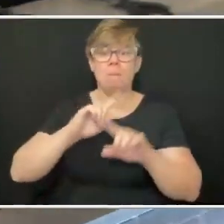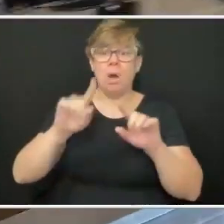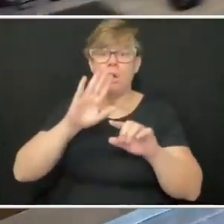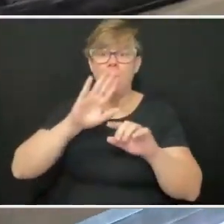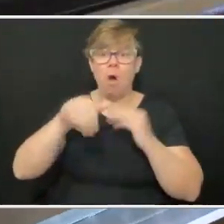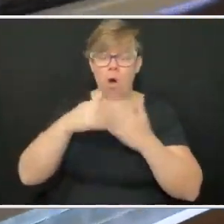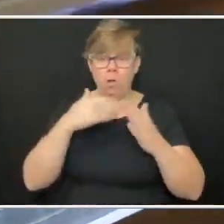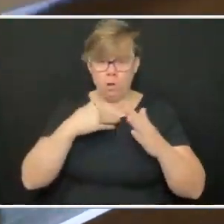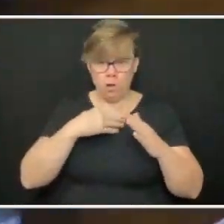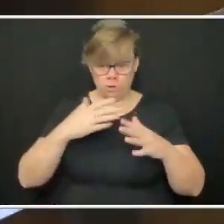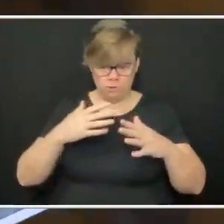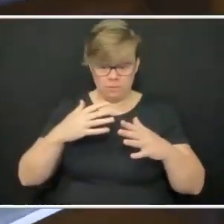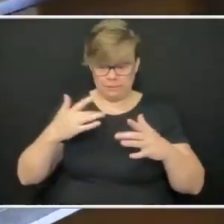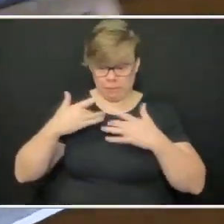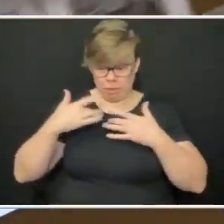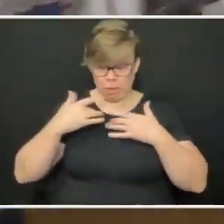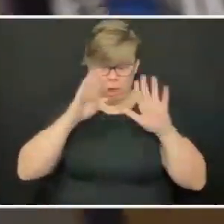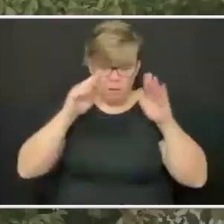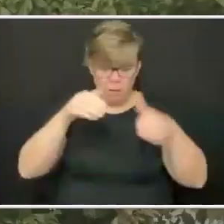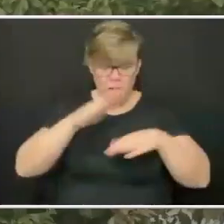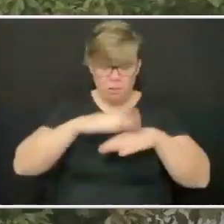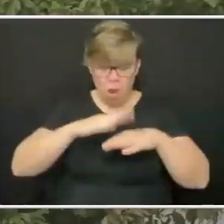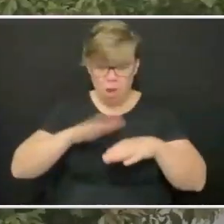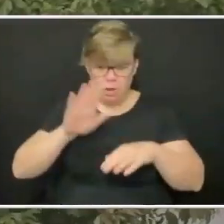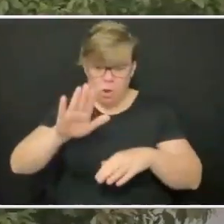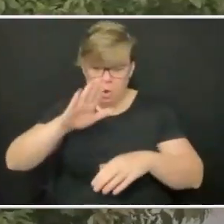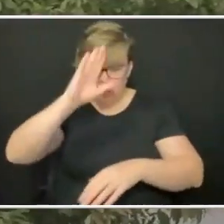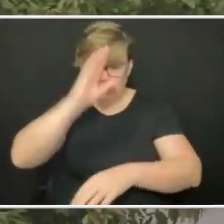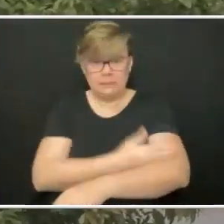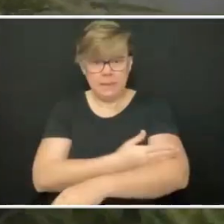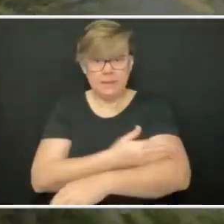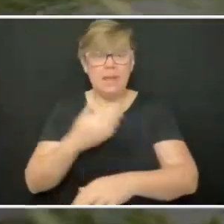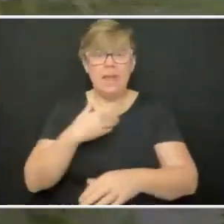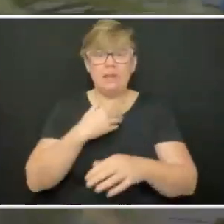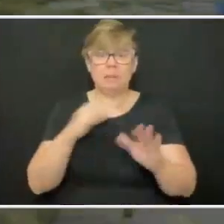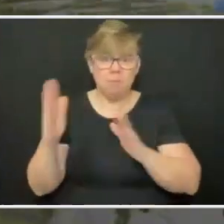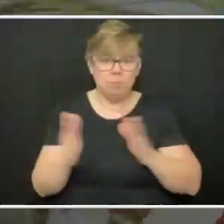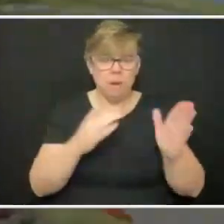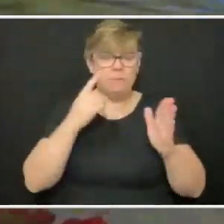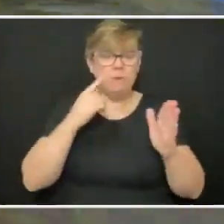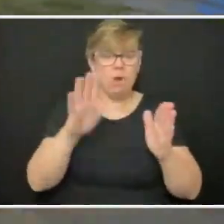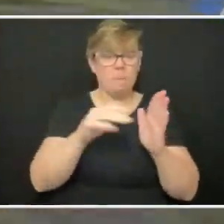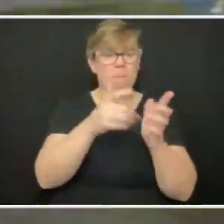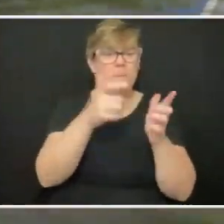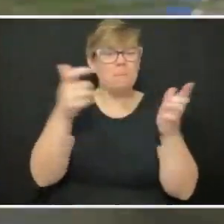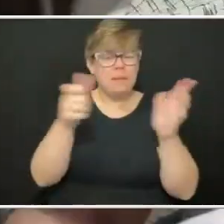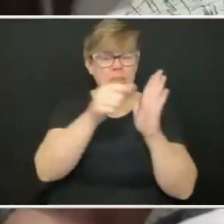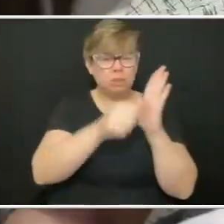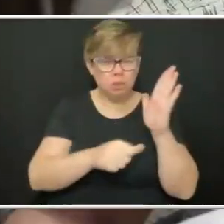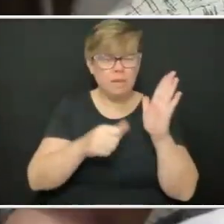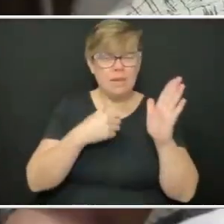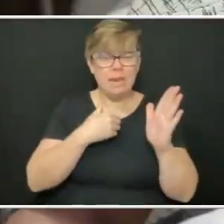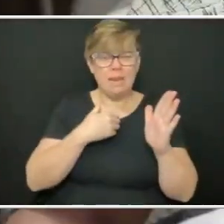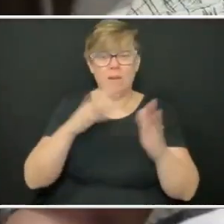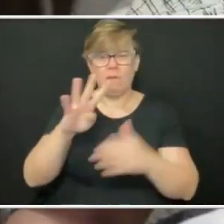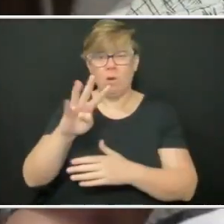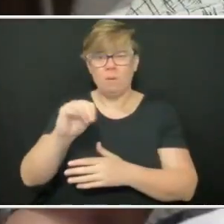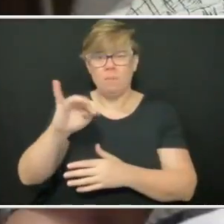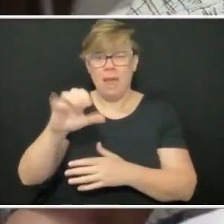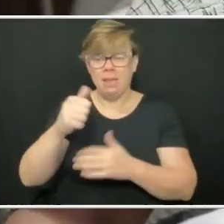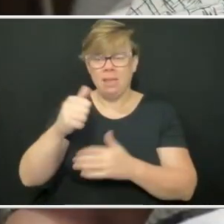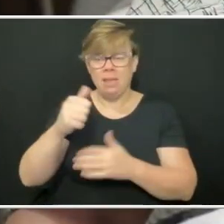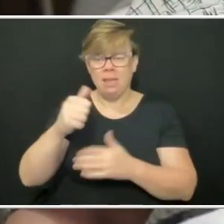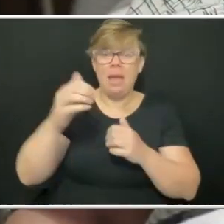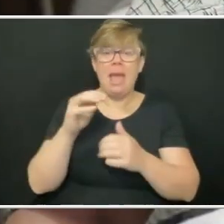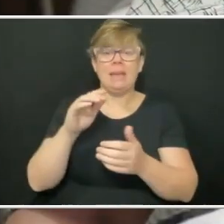this moment is being prepped for his major surgery 4 miles away at Children's Mercy Hospital. He's amazing. He's the